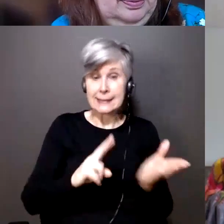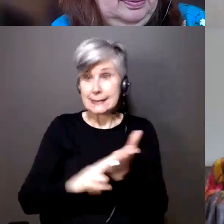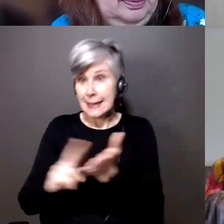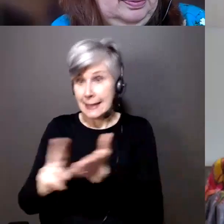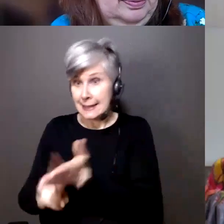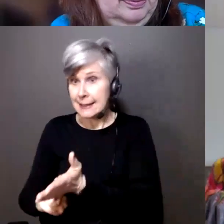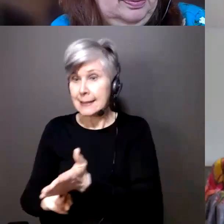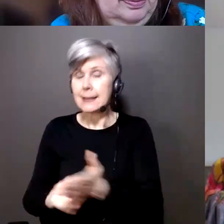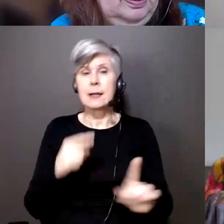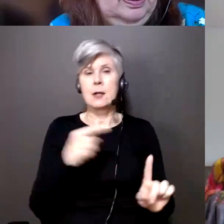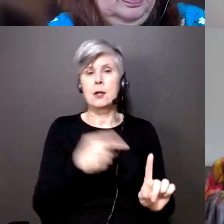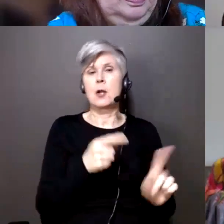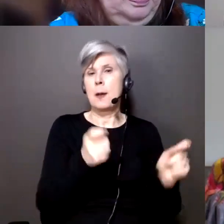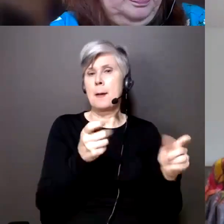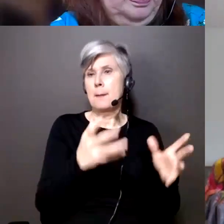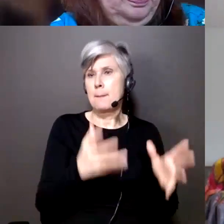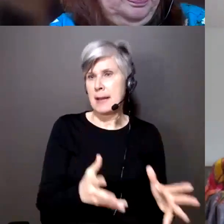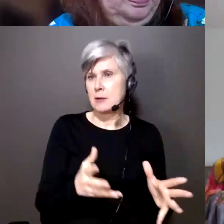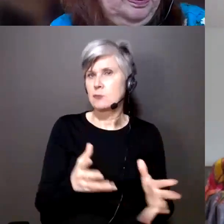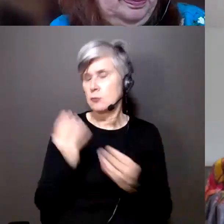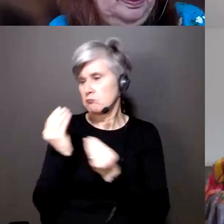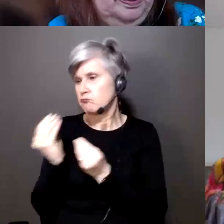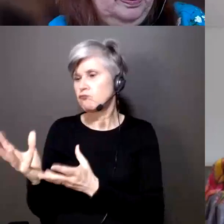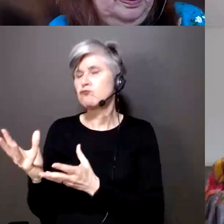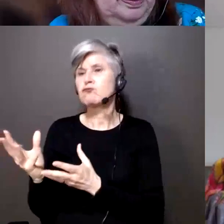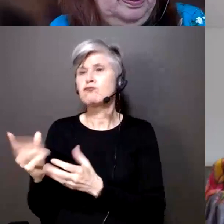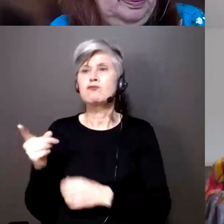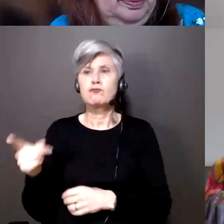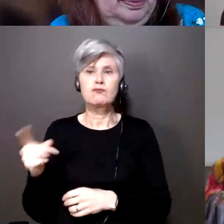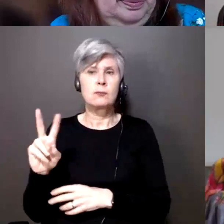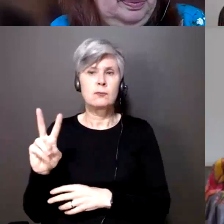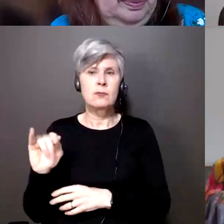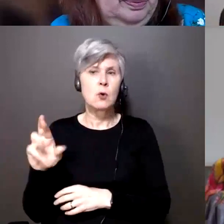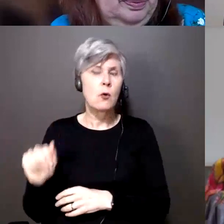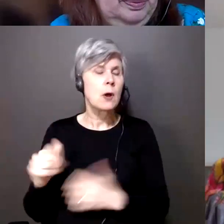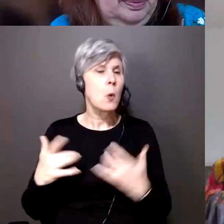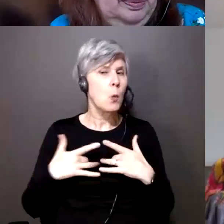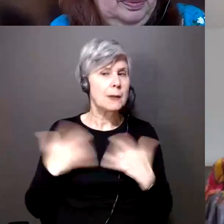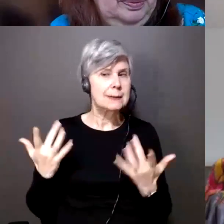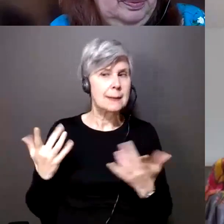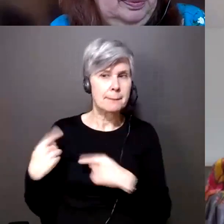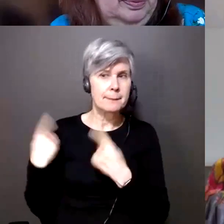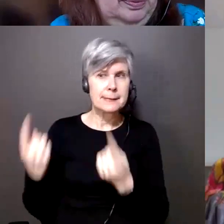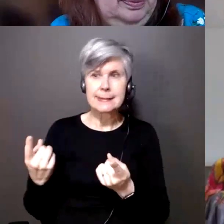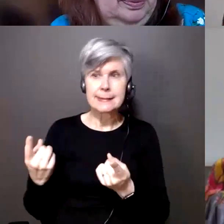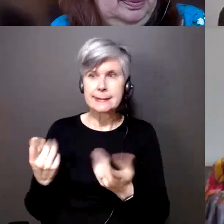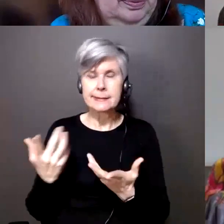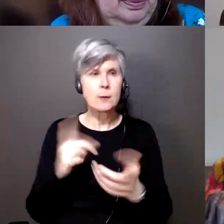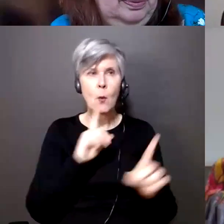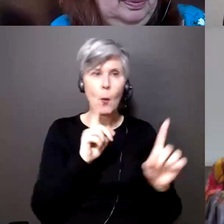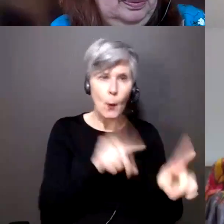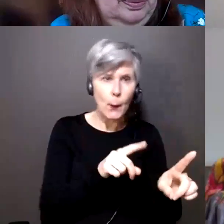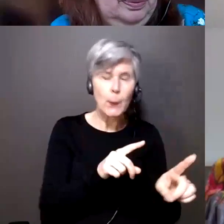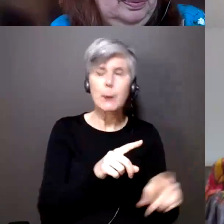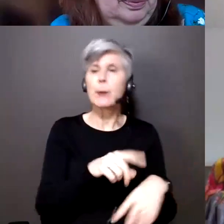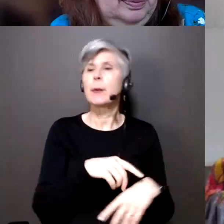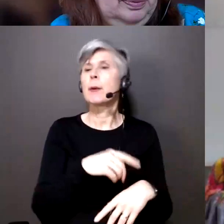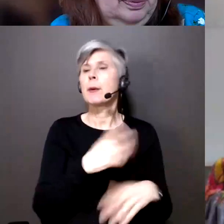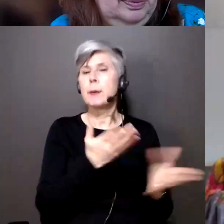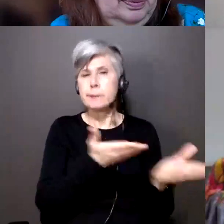the implementation of the solutions. After 3 months, and all the employees' accommodation have been purchased